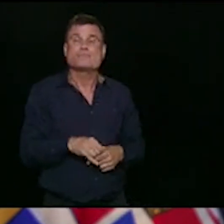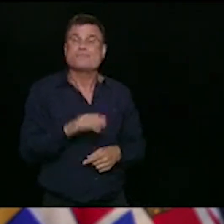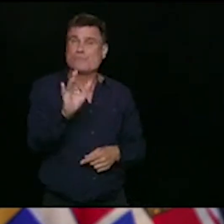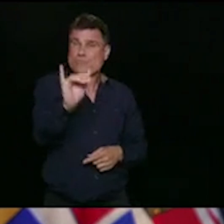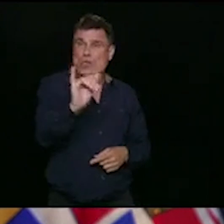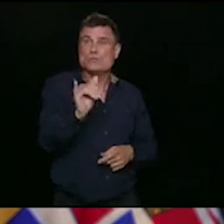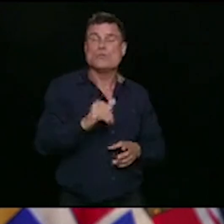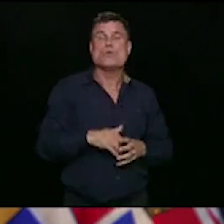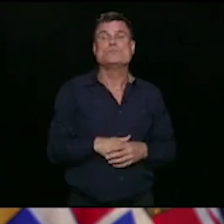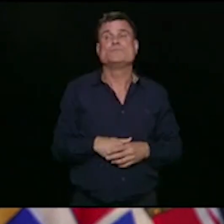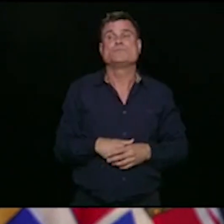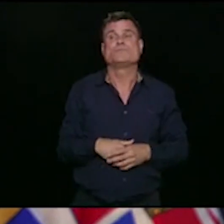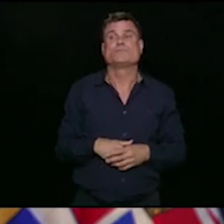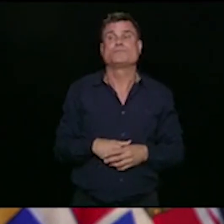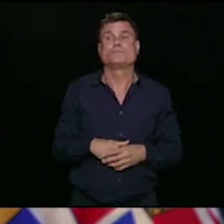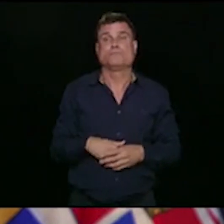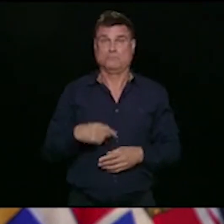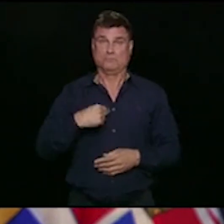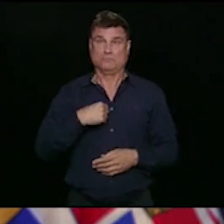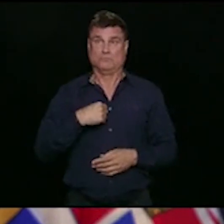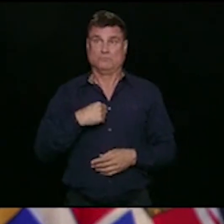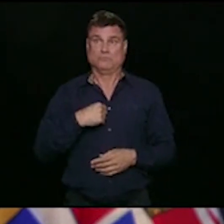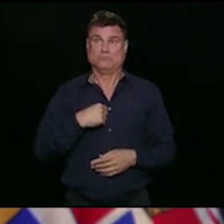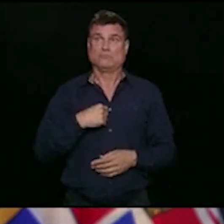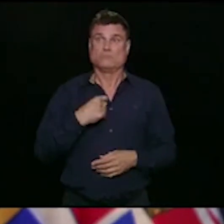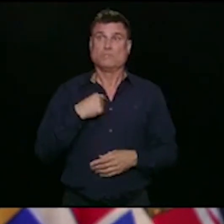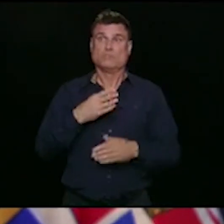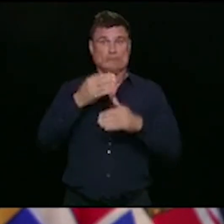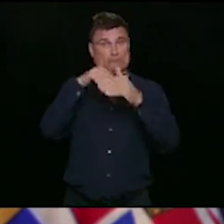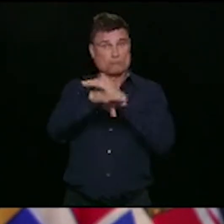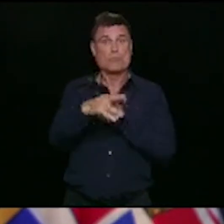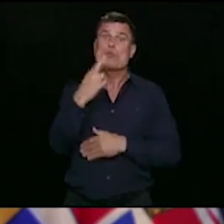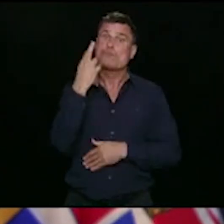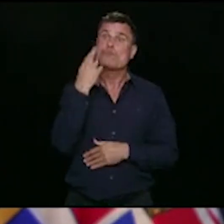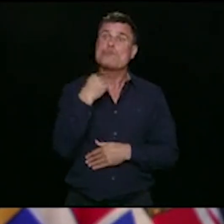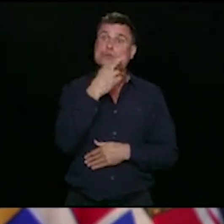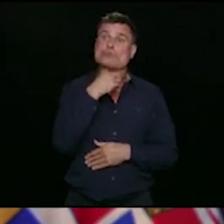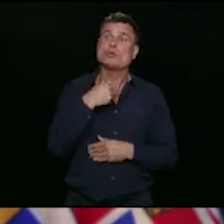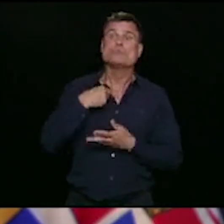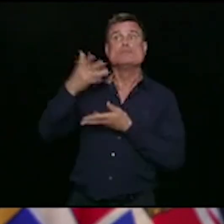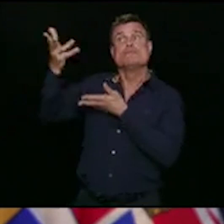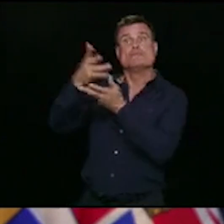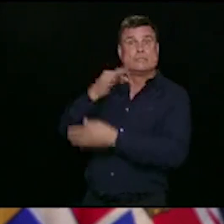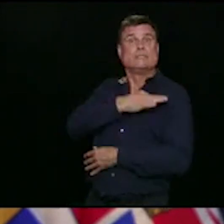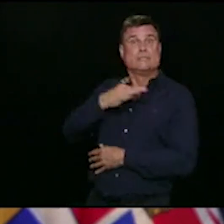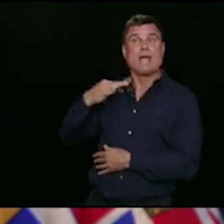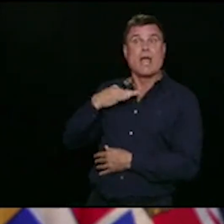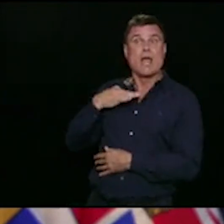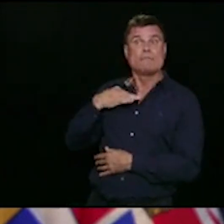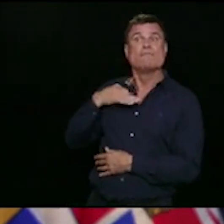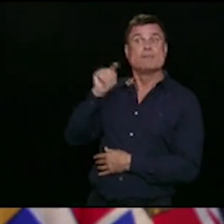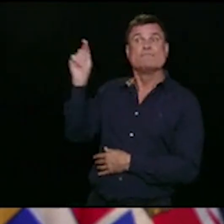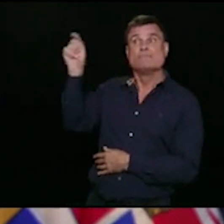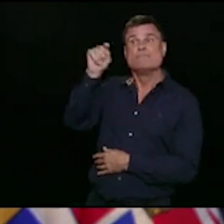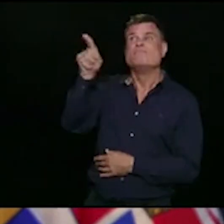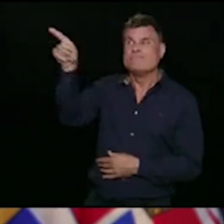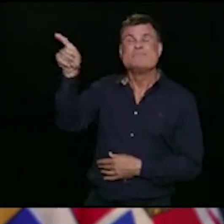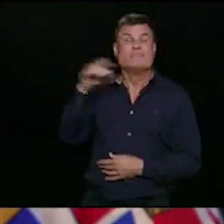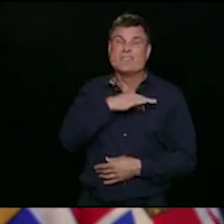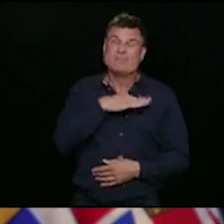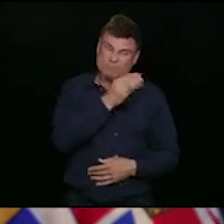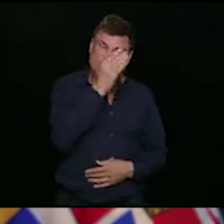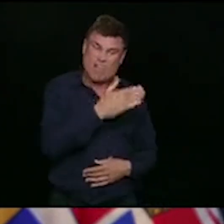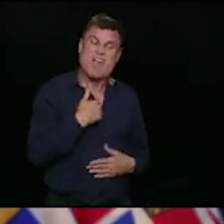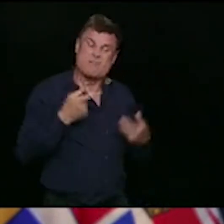know, and I've heard from that from restaurants that I go to, and you know what we reiterate is the importance. These are measures